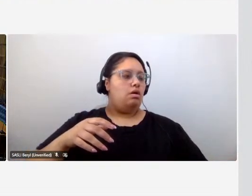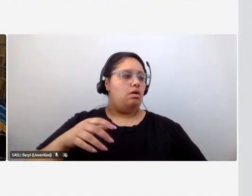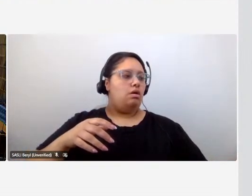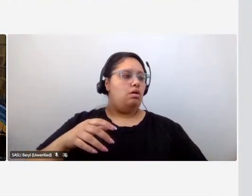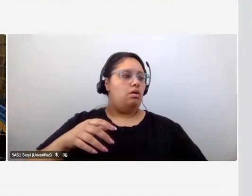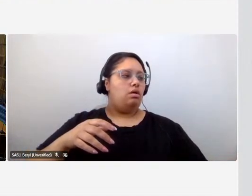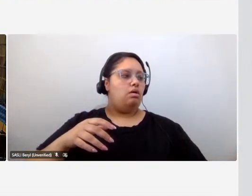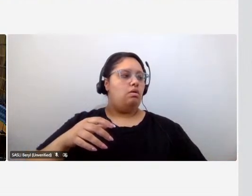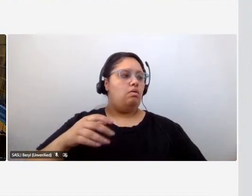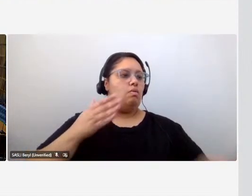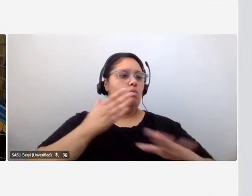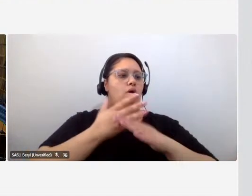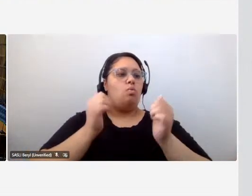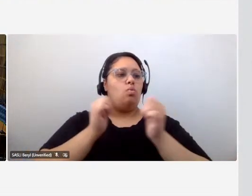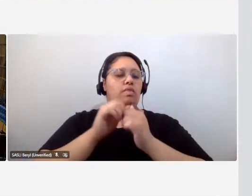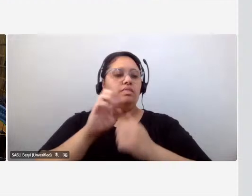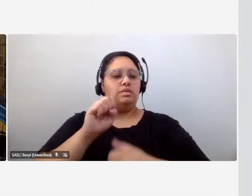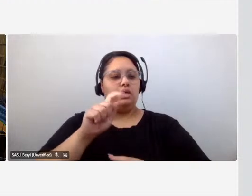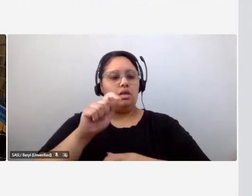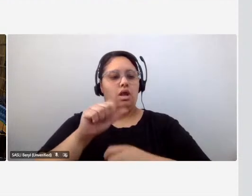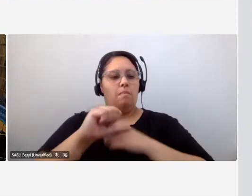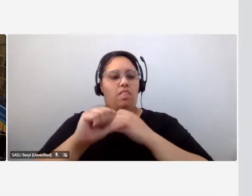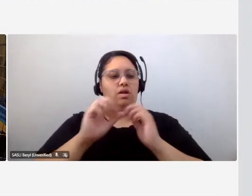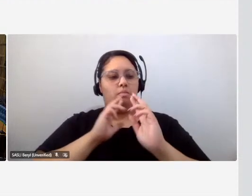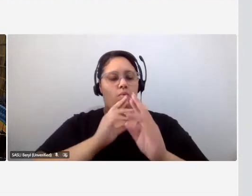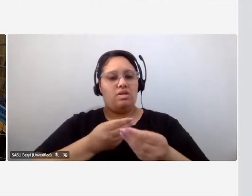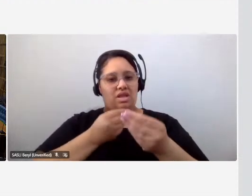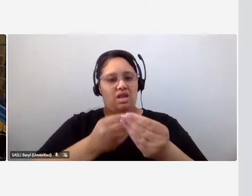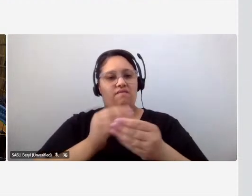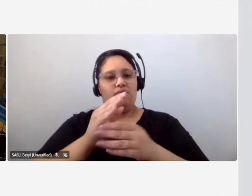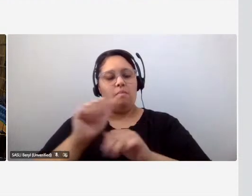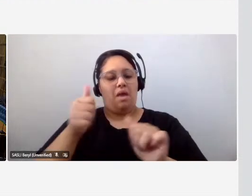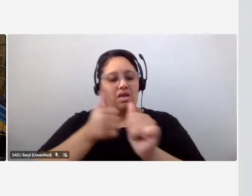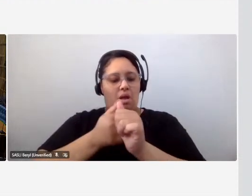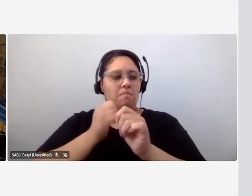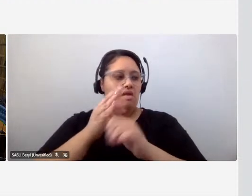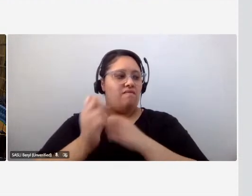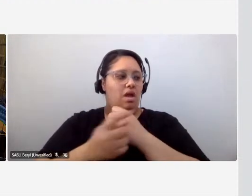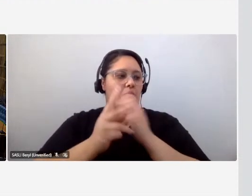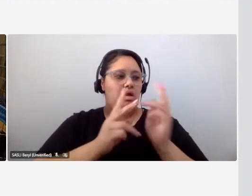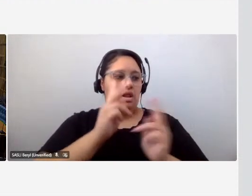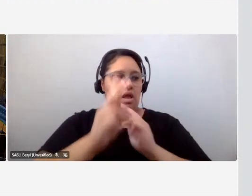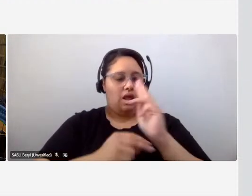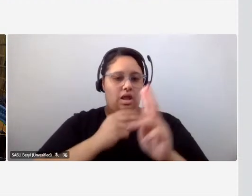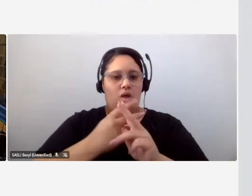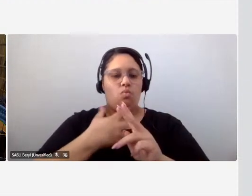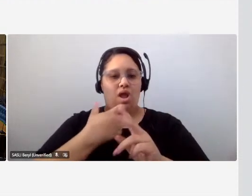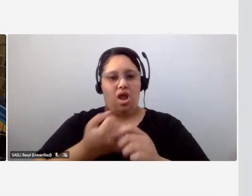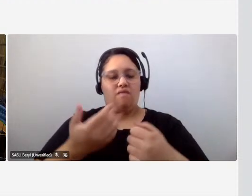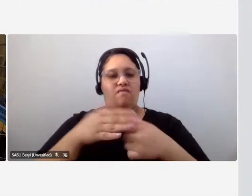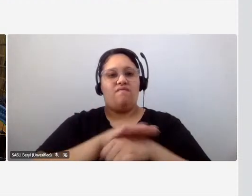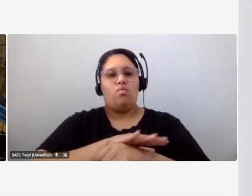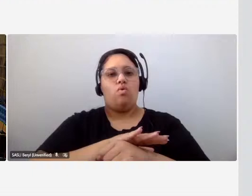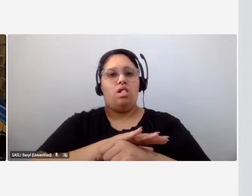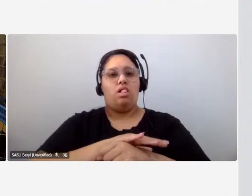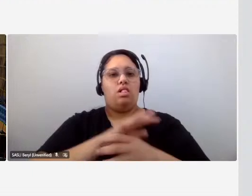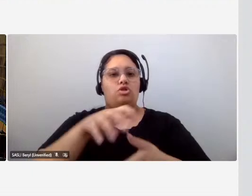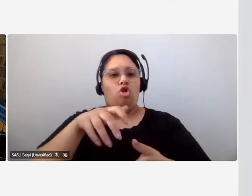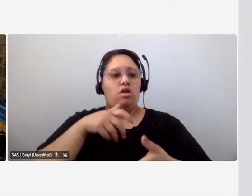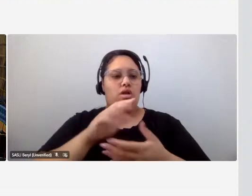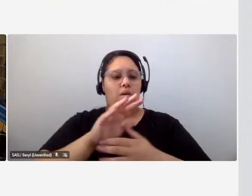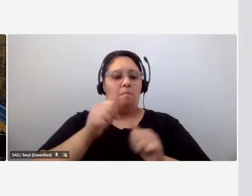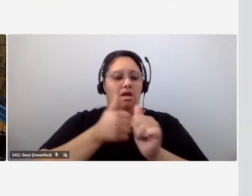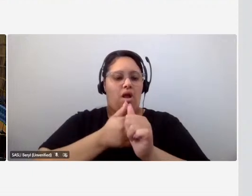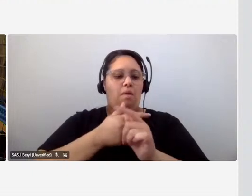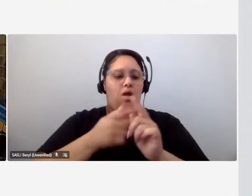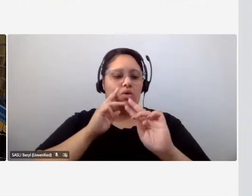monthly reports on the backups and the data recovery, so that if this ever happens again, we have our full data backed up, and we